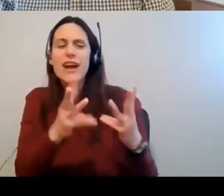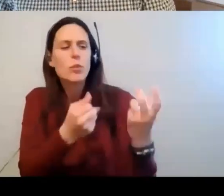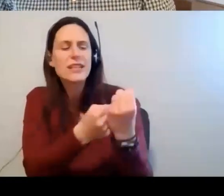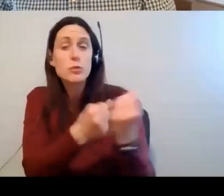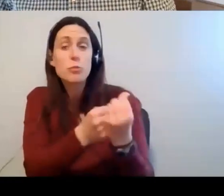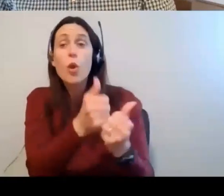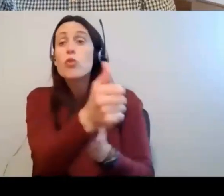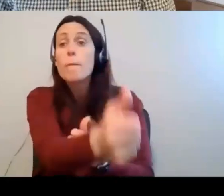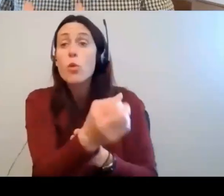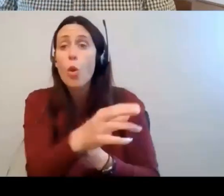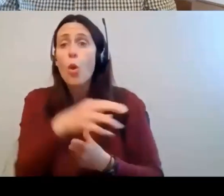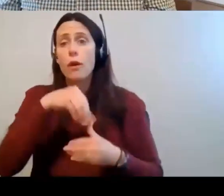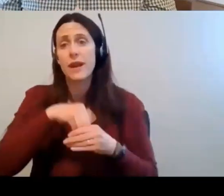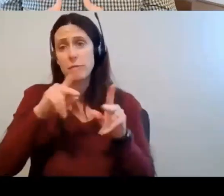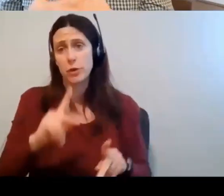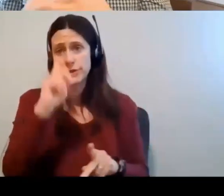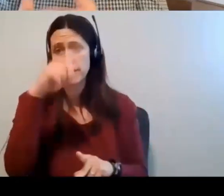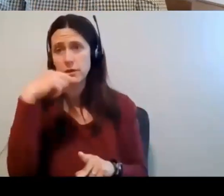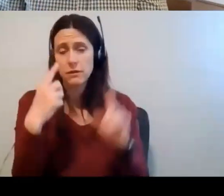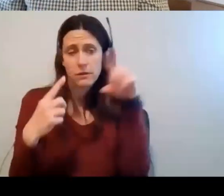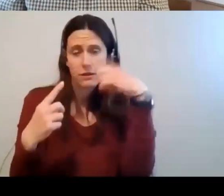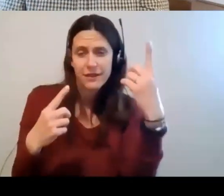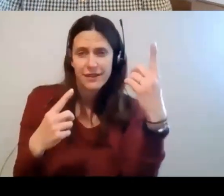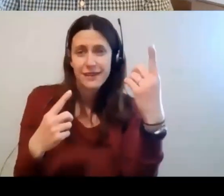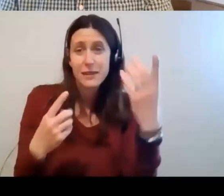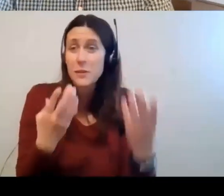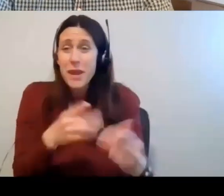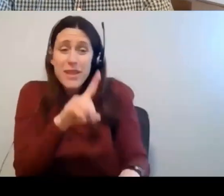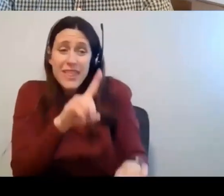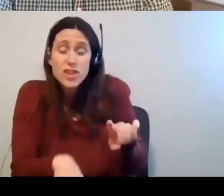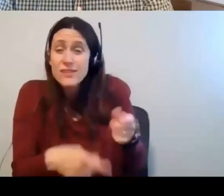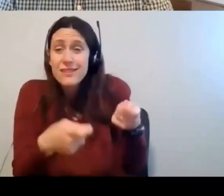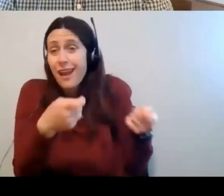person, it might not be something that feels completely in their control.